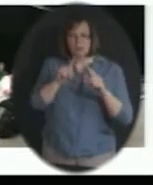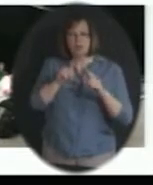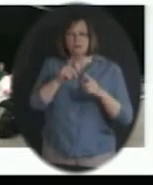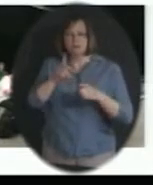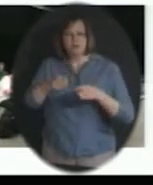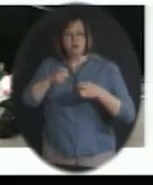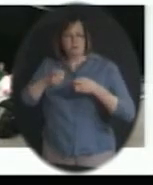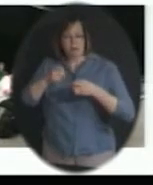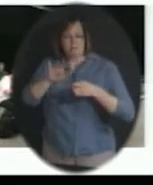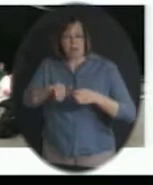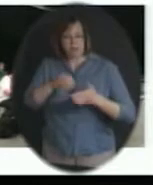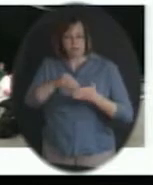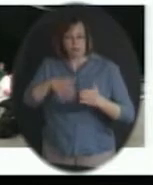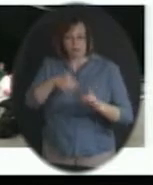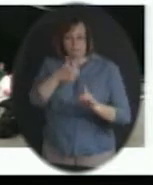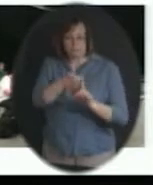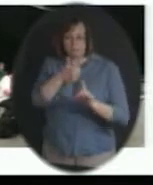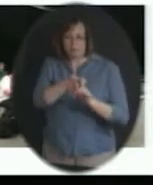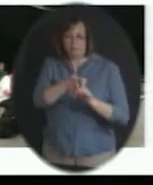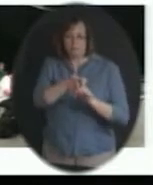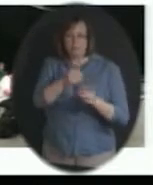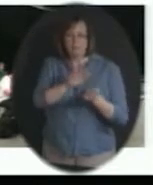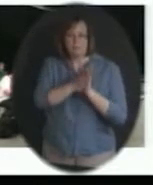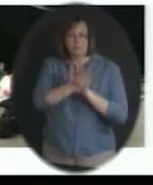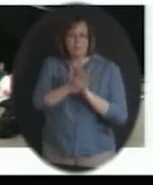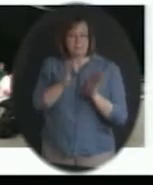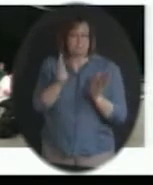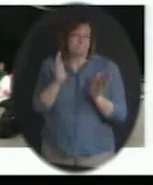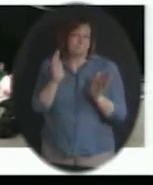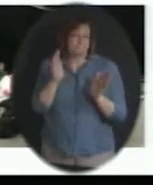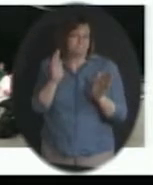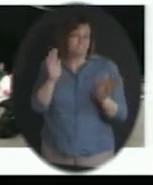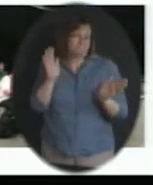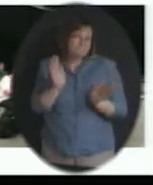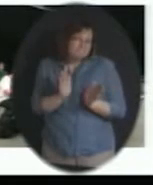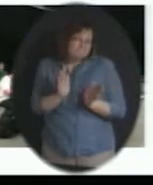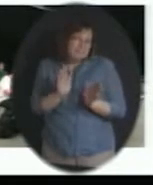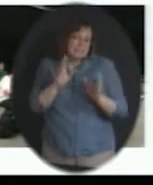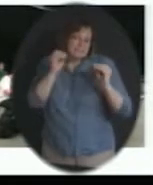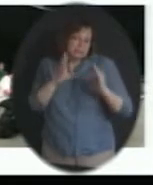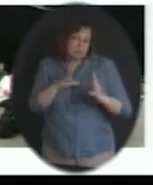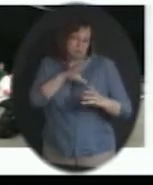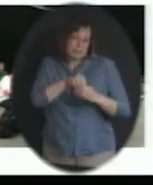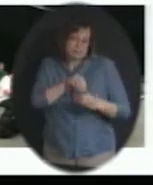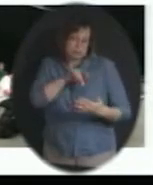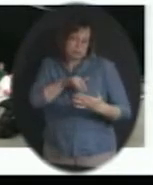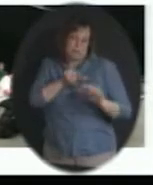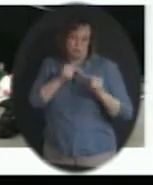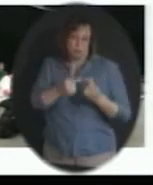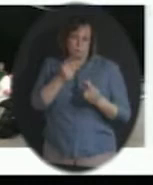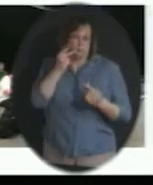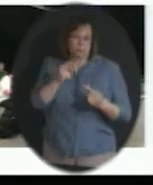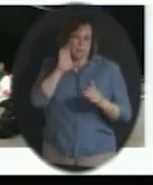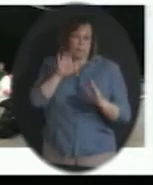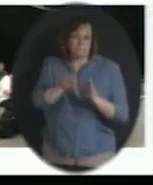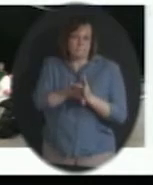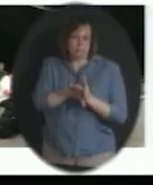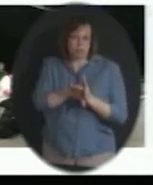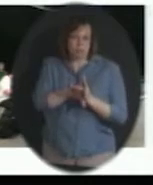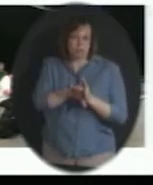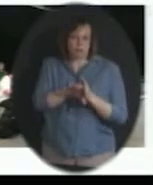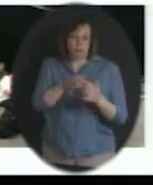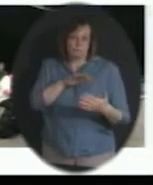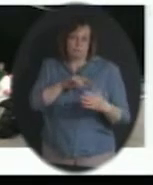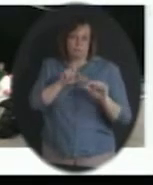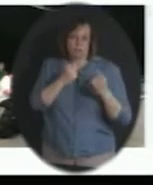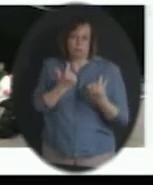by the students themselves. So the students become kind of mini teachers within their study groups, and you see a picture here of a